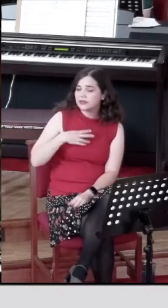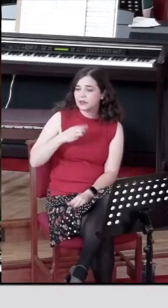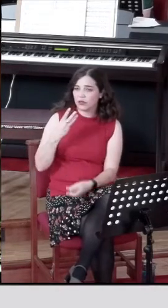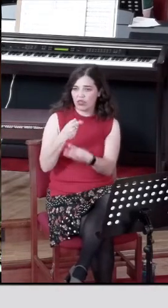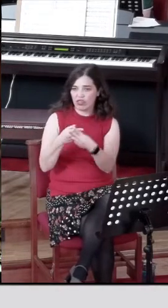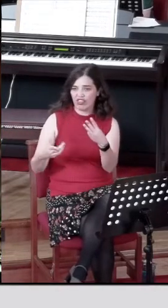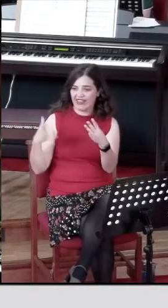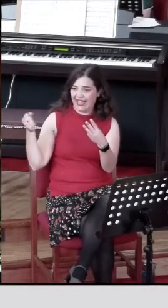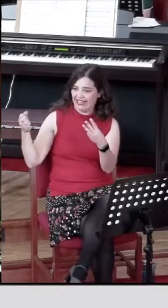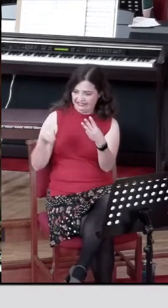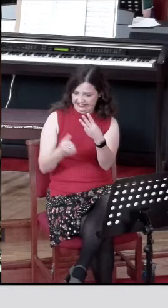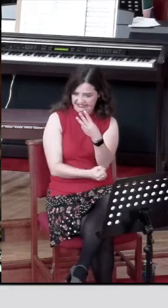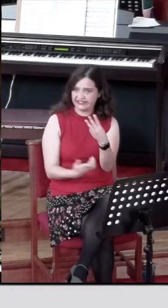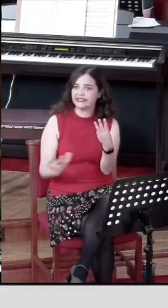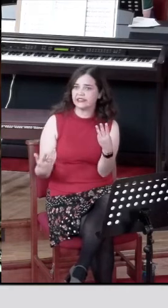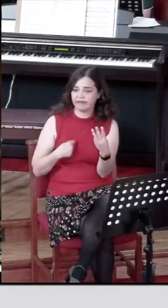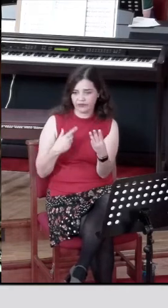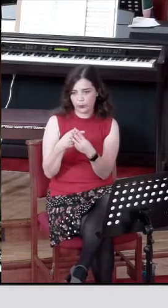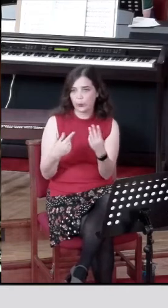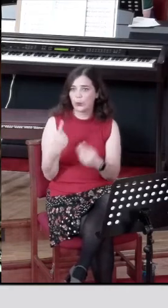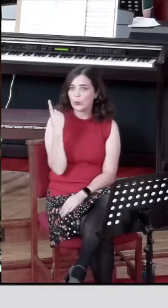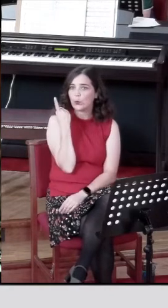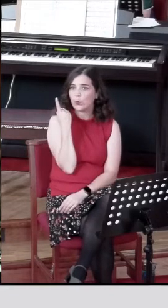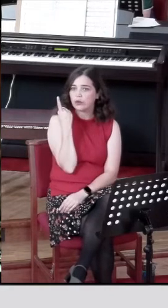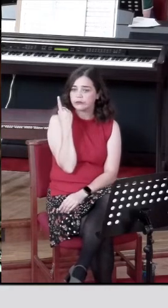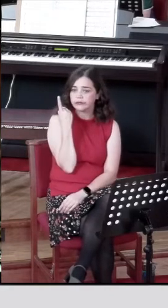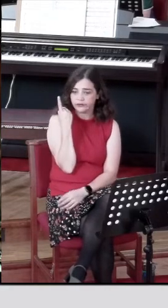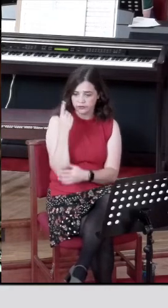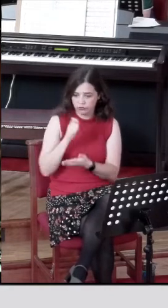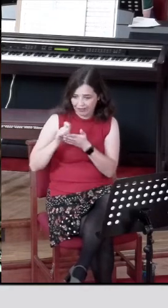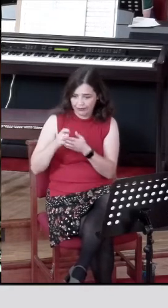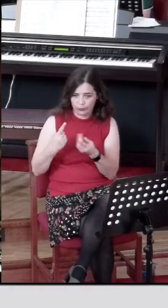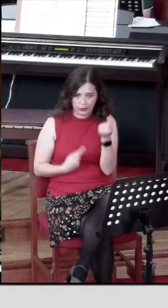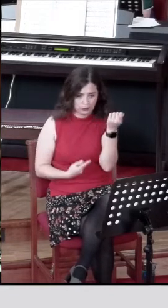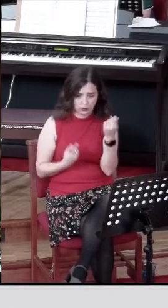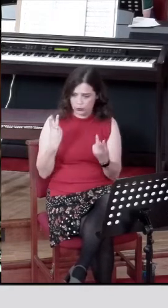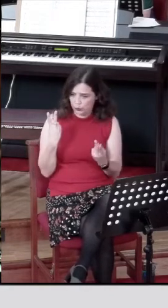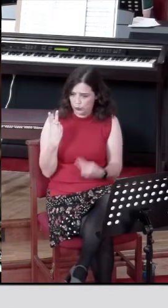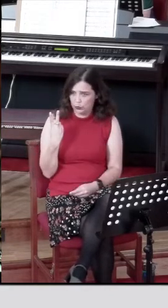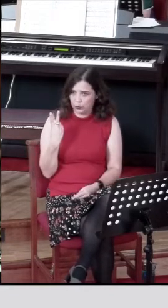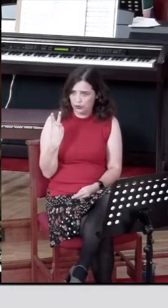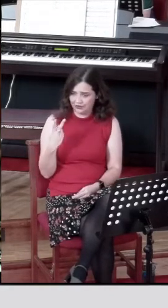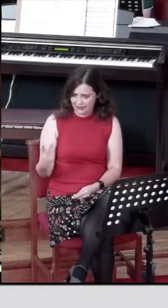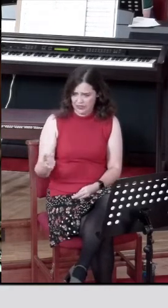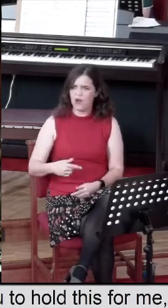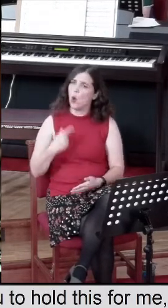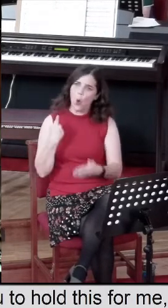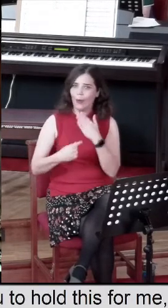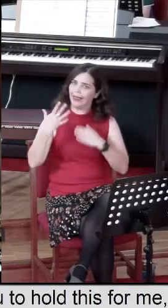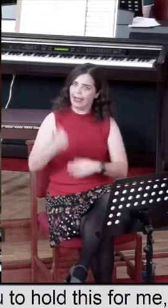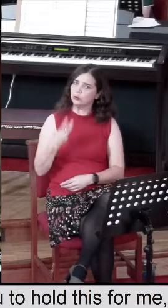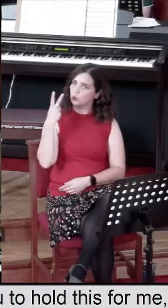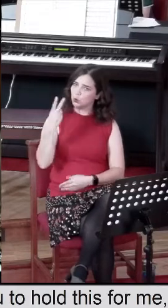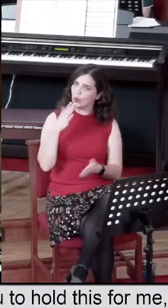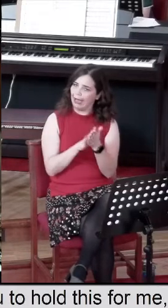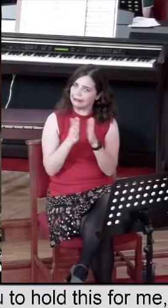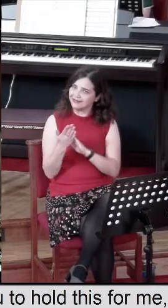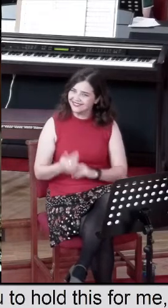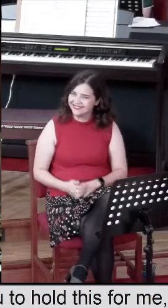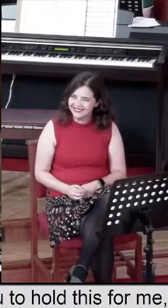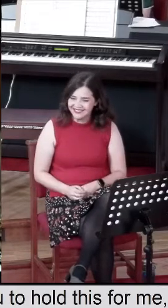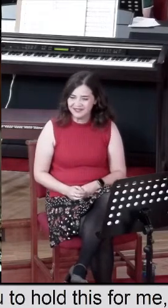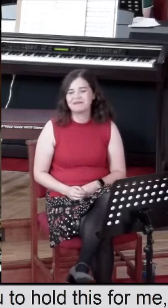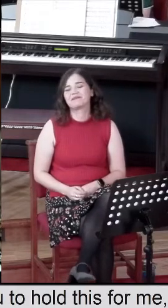three hands, and I've only got one hand. I've only got two hands, right? I bet your mum says that to you all the time, doesn't she? Number